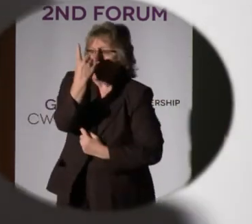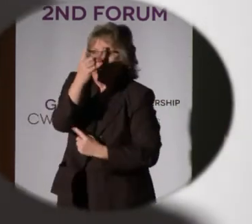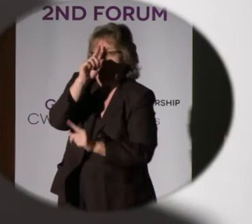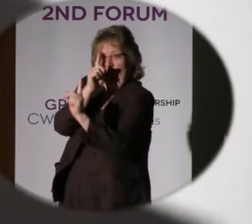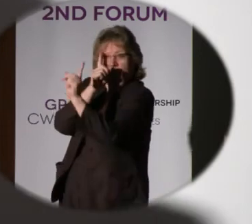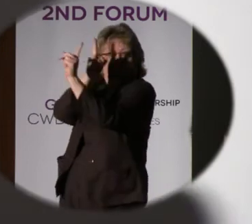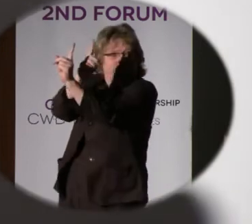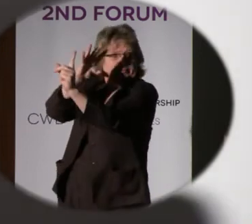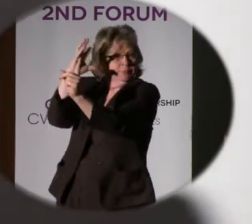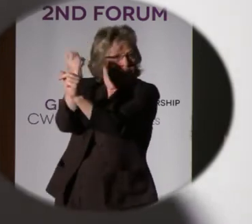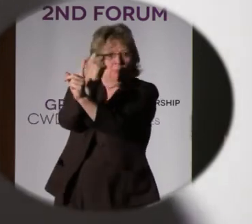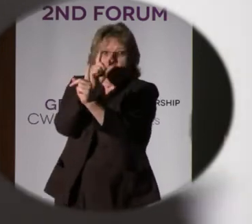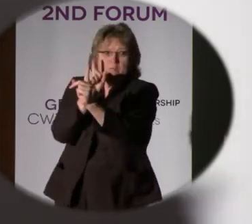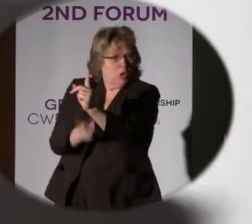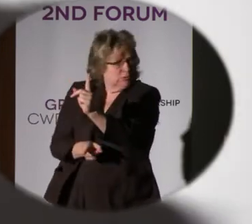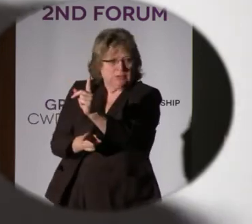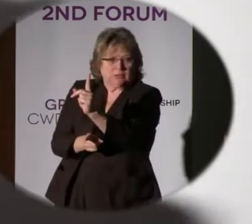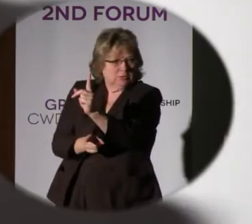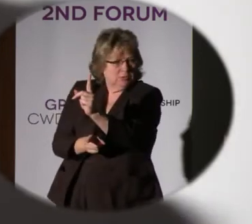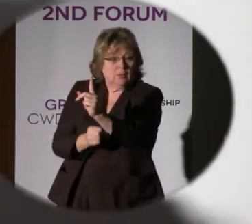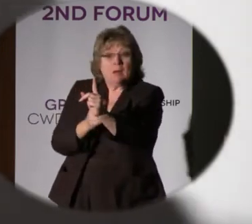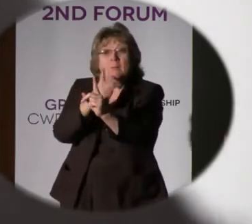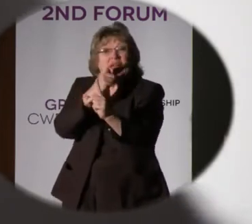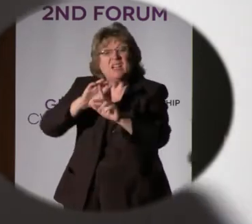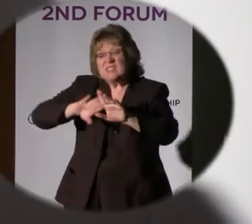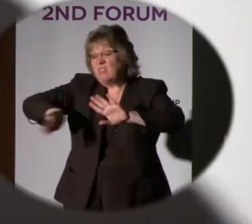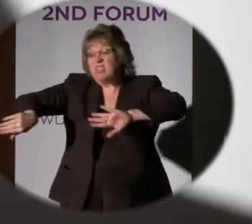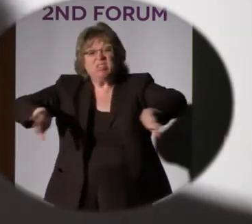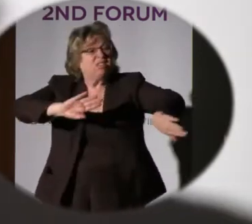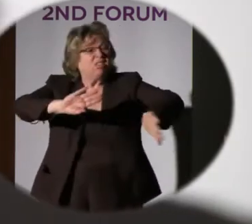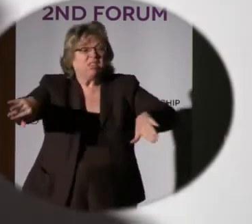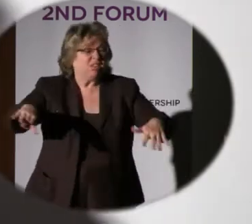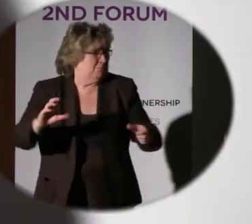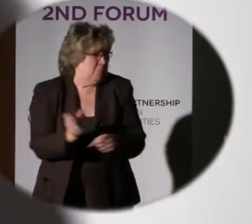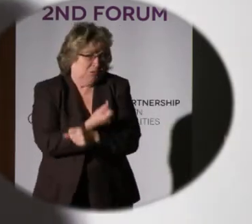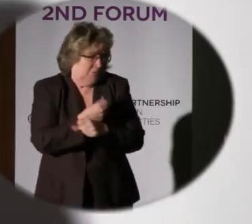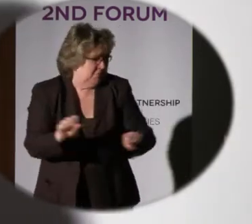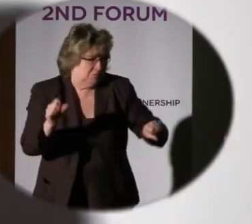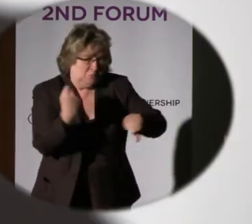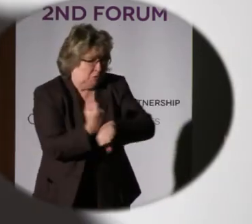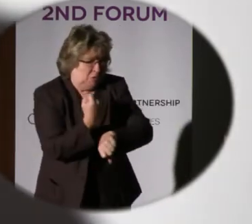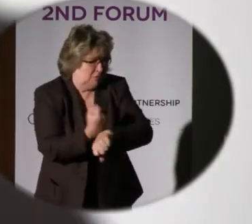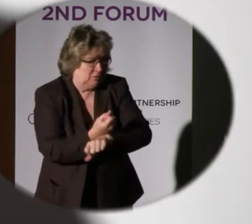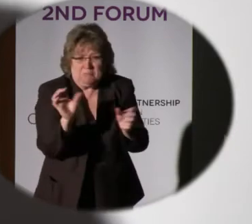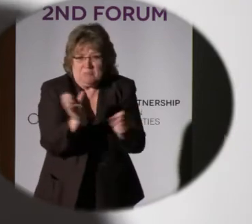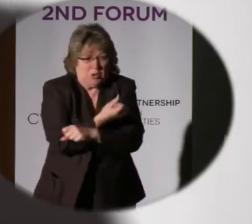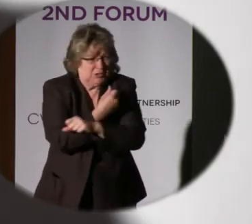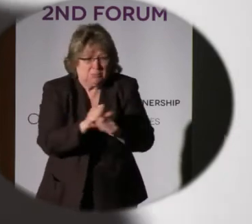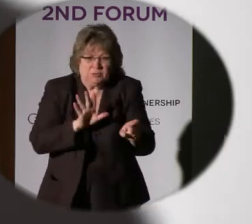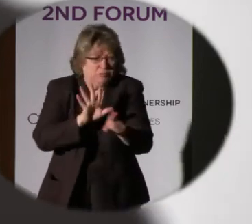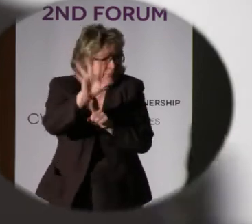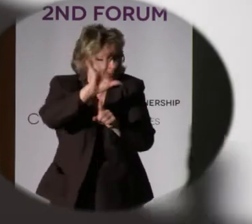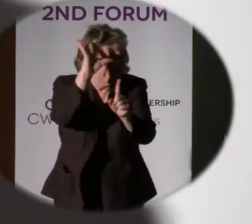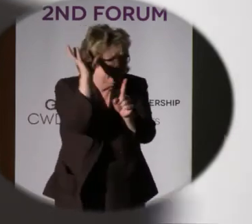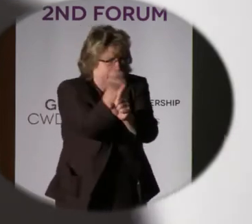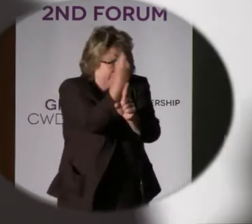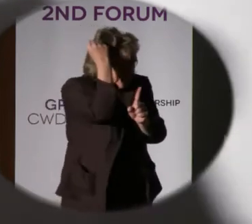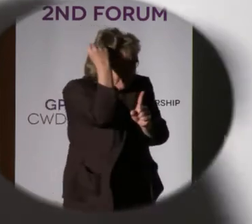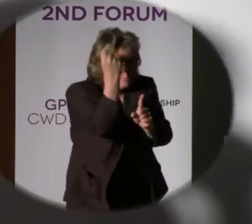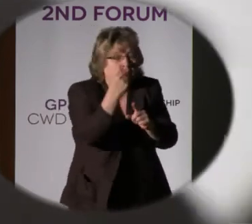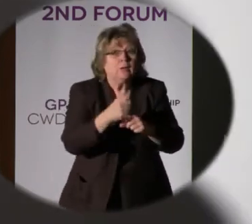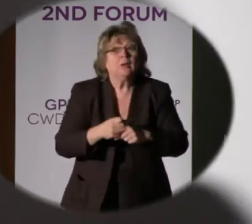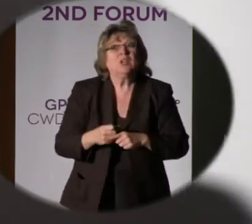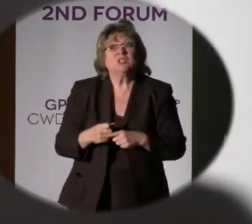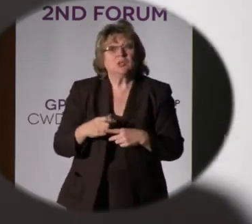only together that we could make it happen. So in terms of the result, the results were